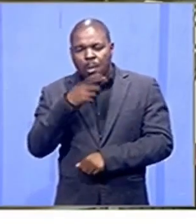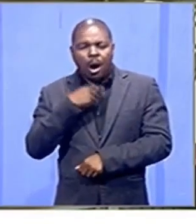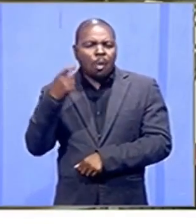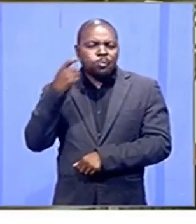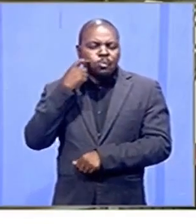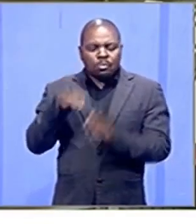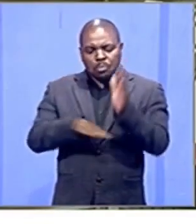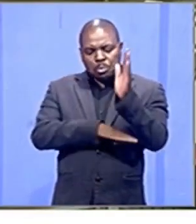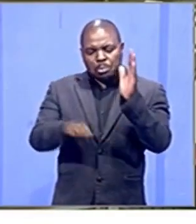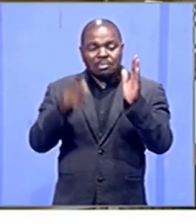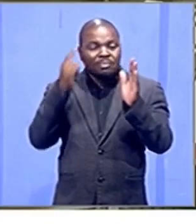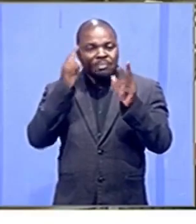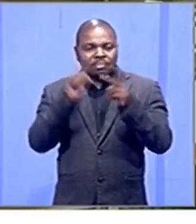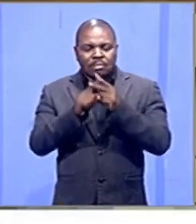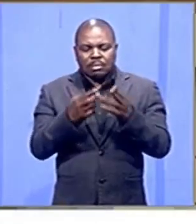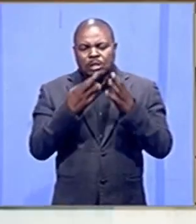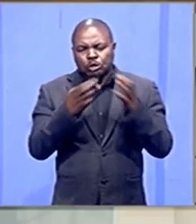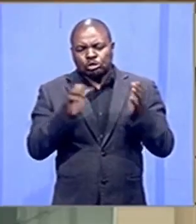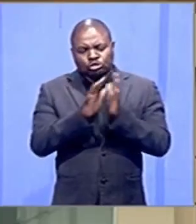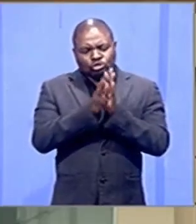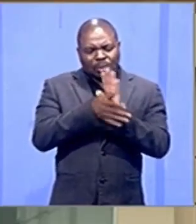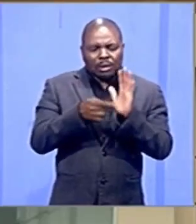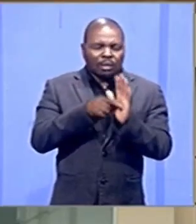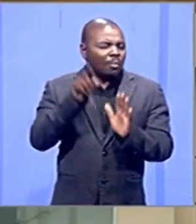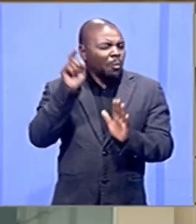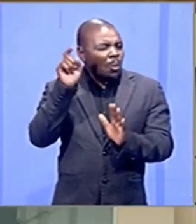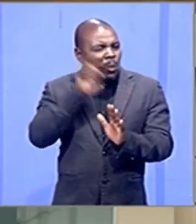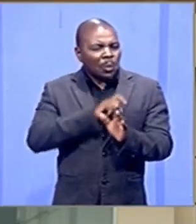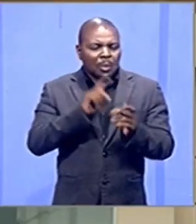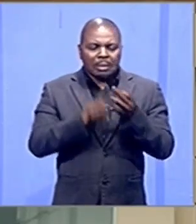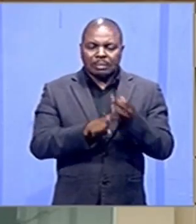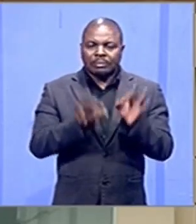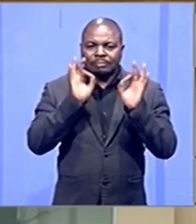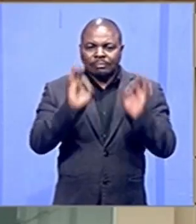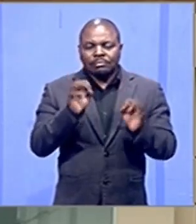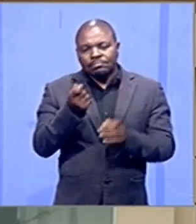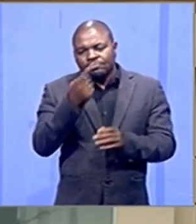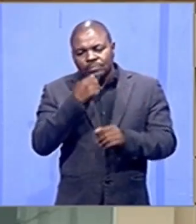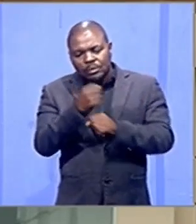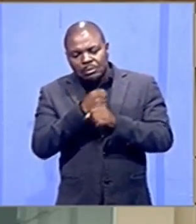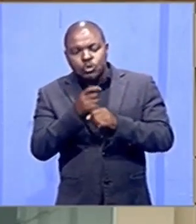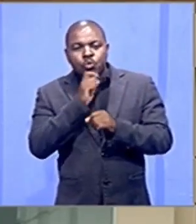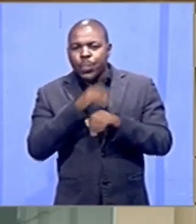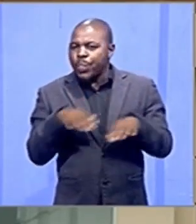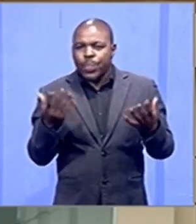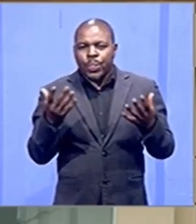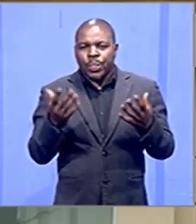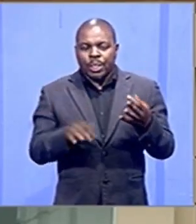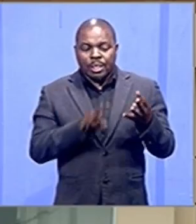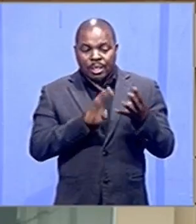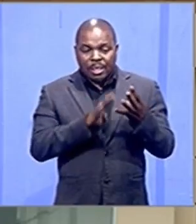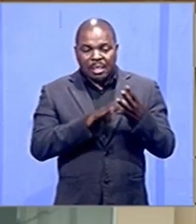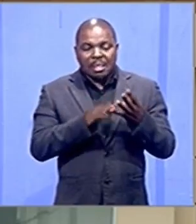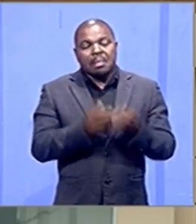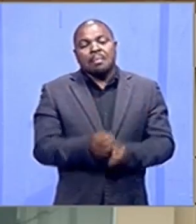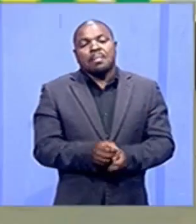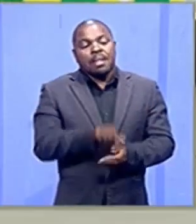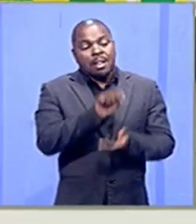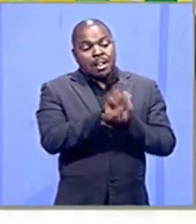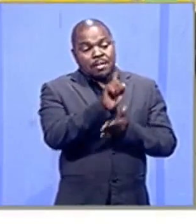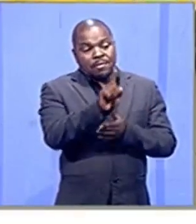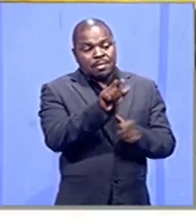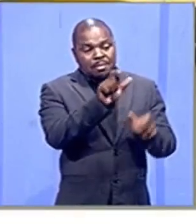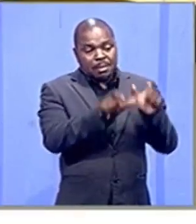Mafaratlhatlha a sone lona o netse, mme ga go dirisiwe melemo e e tshwanetseng, seo se ne sa ama balwetse ba le